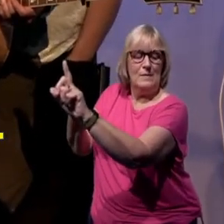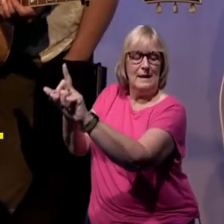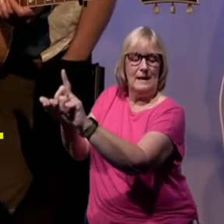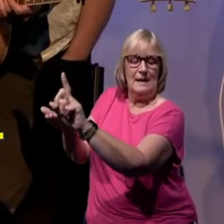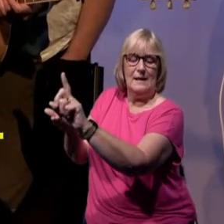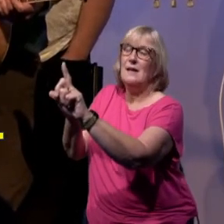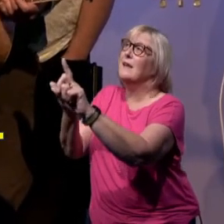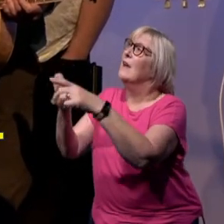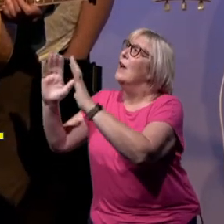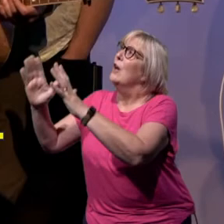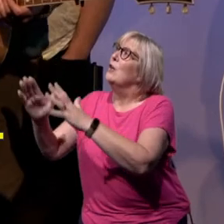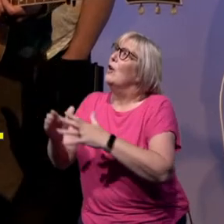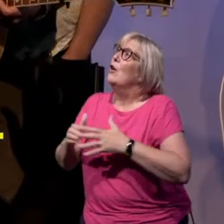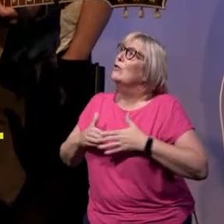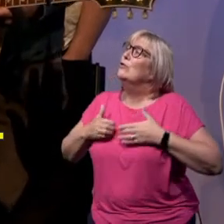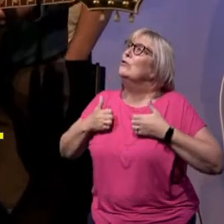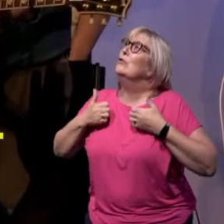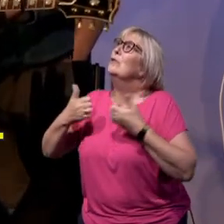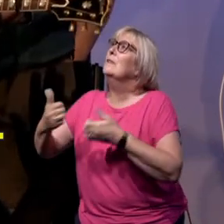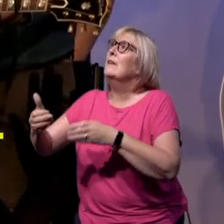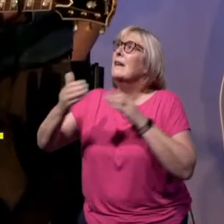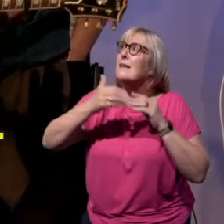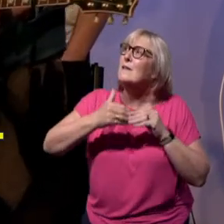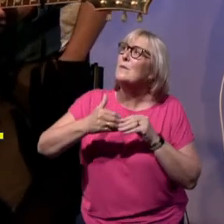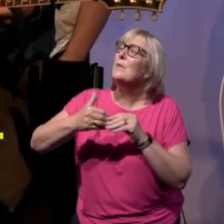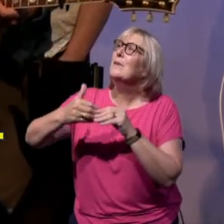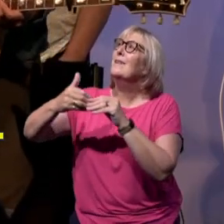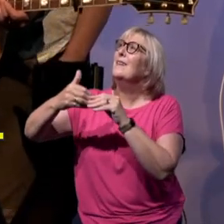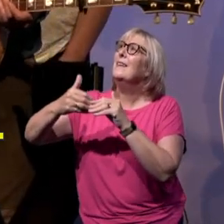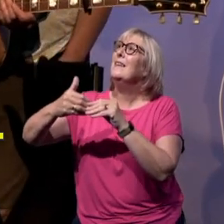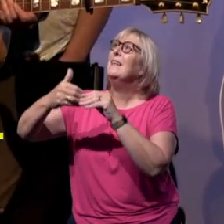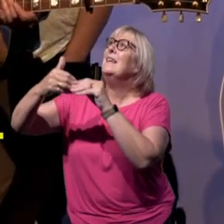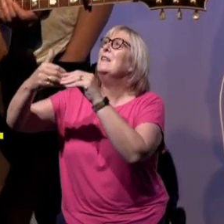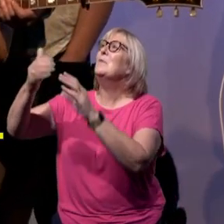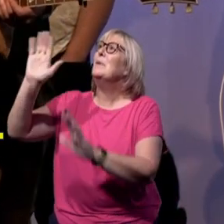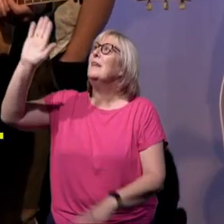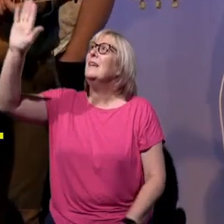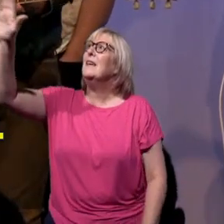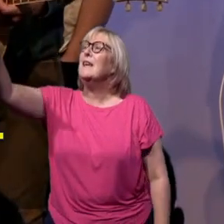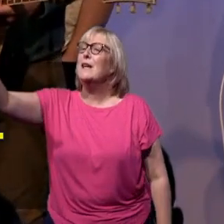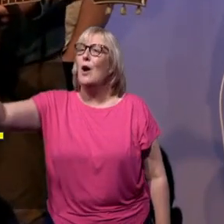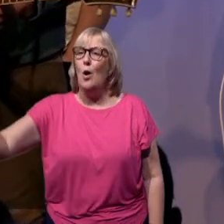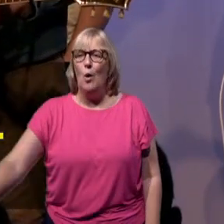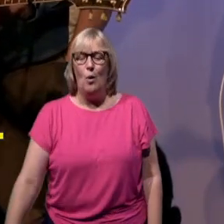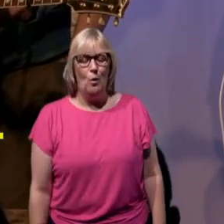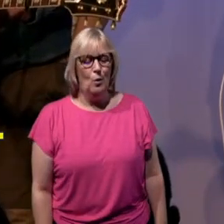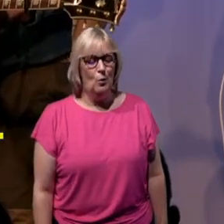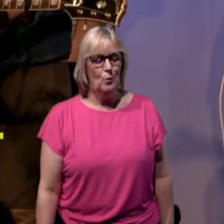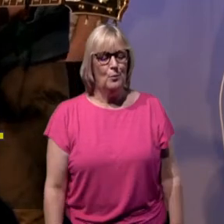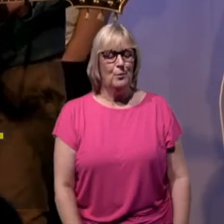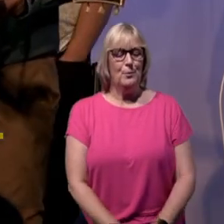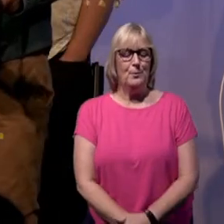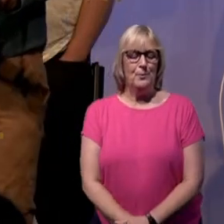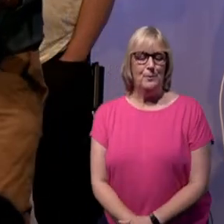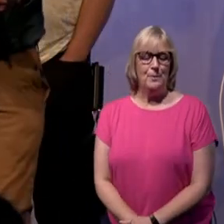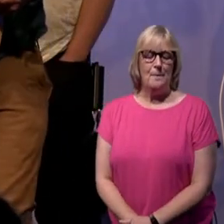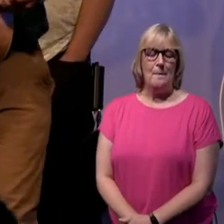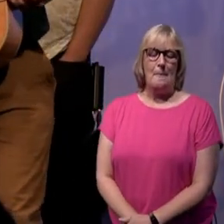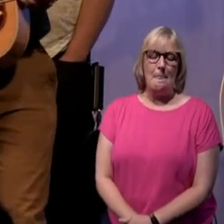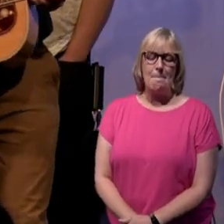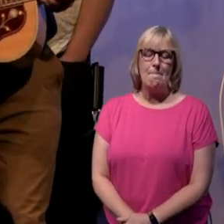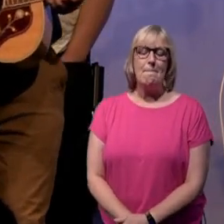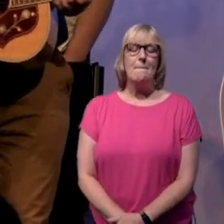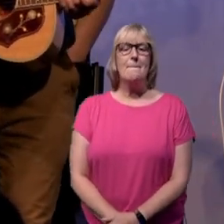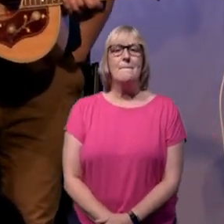follows me. Your goodness will lead me home.